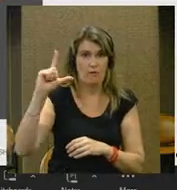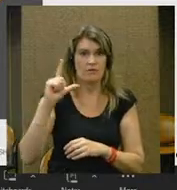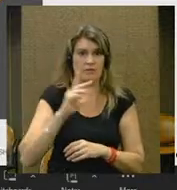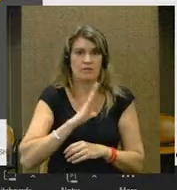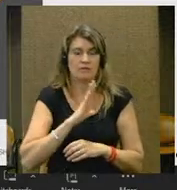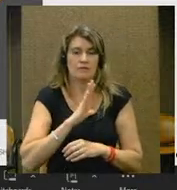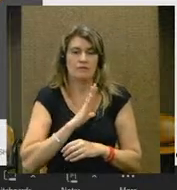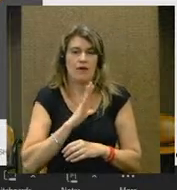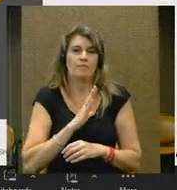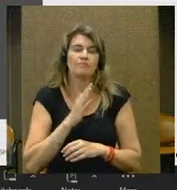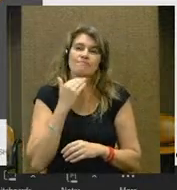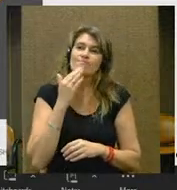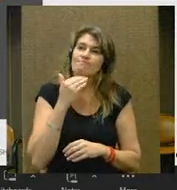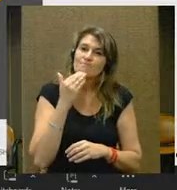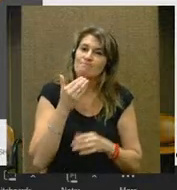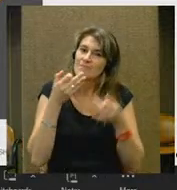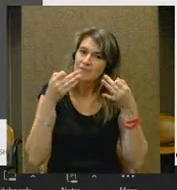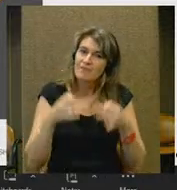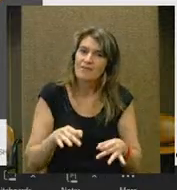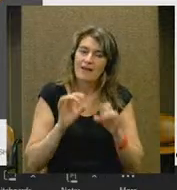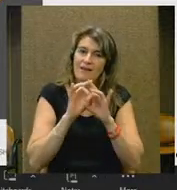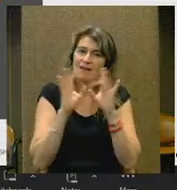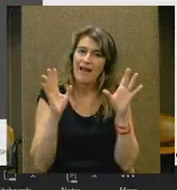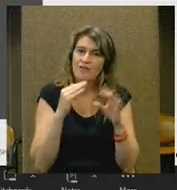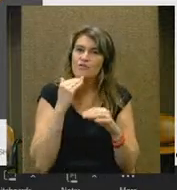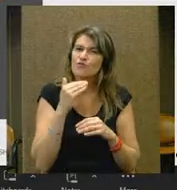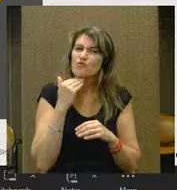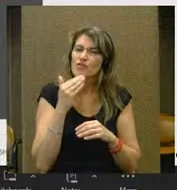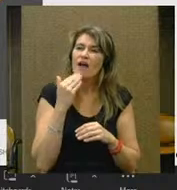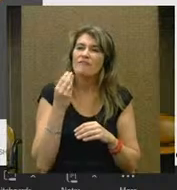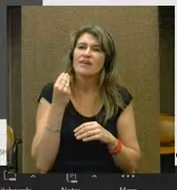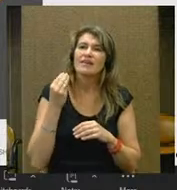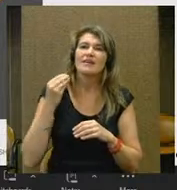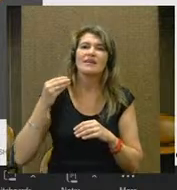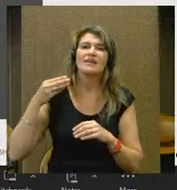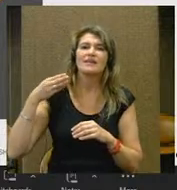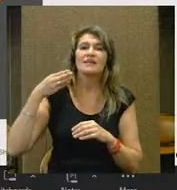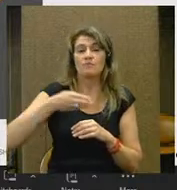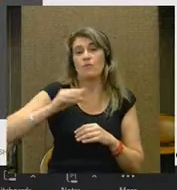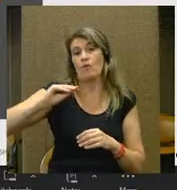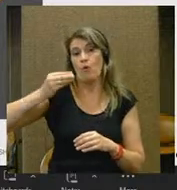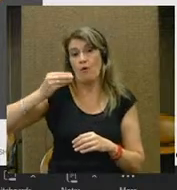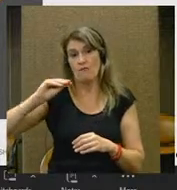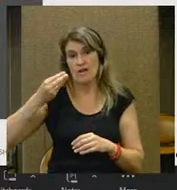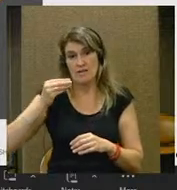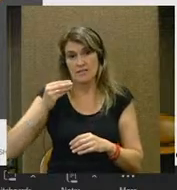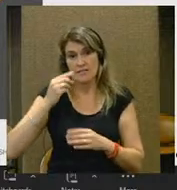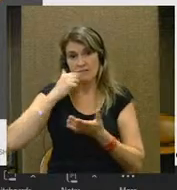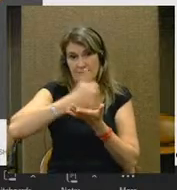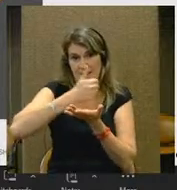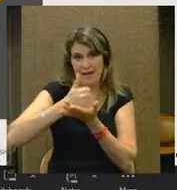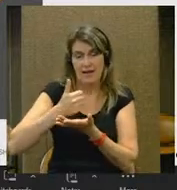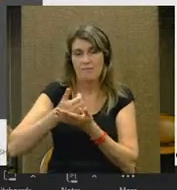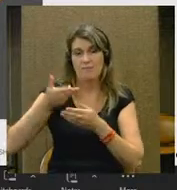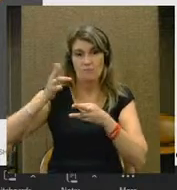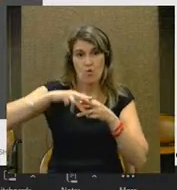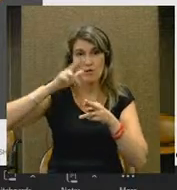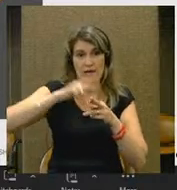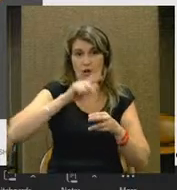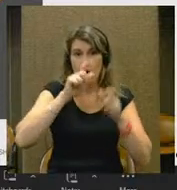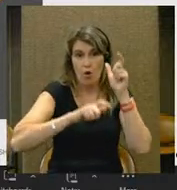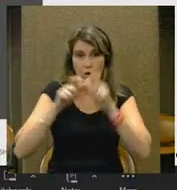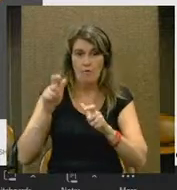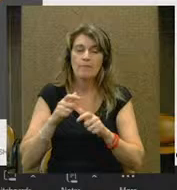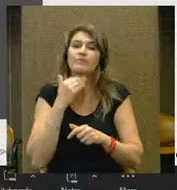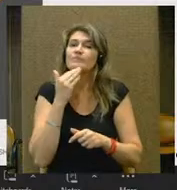of these young adults who died didn't know that fentanyl was in the pill, but we do know that this